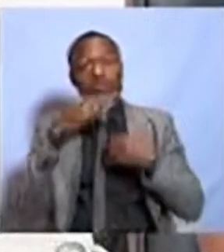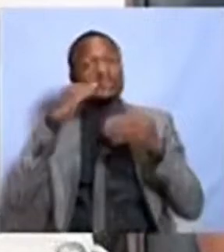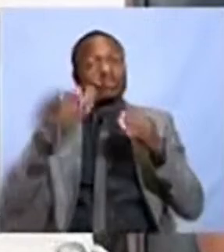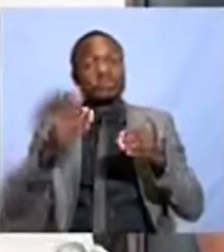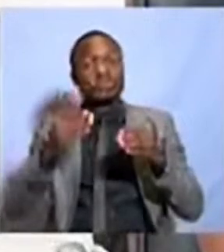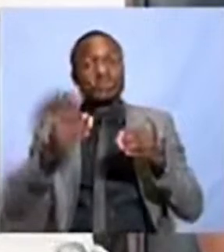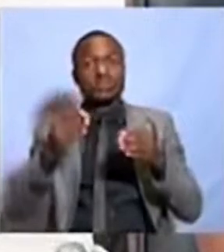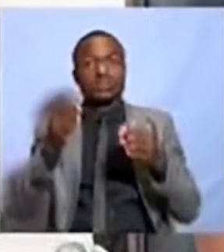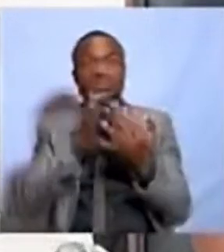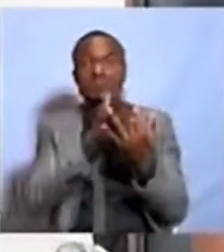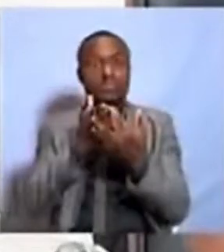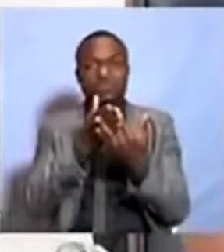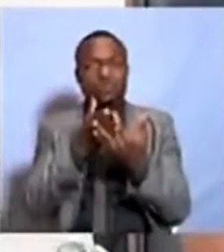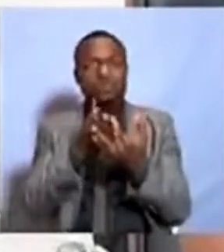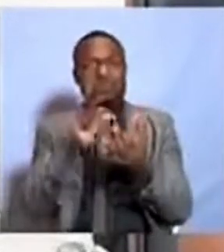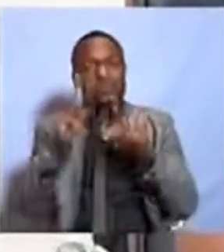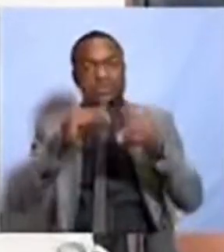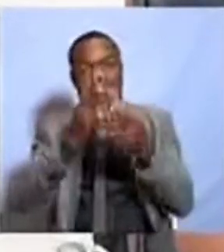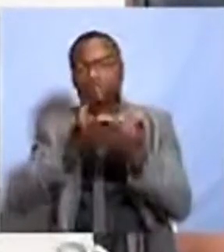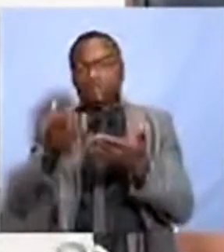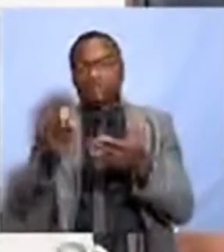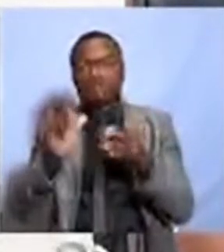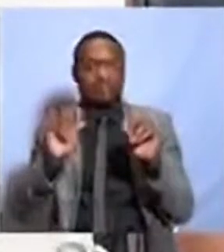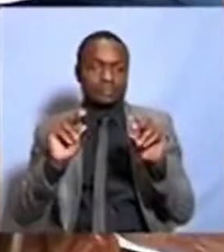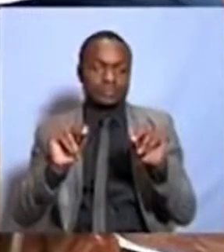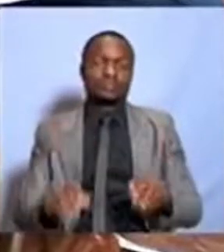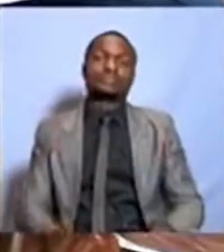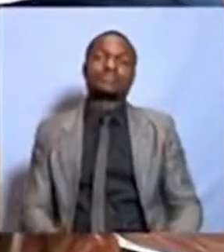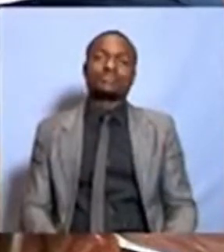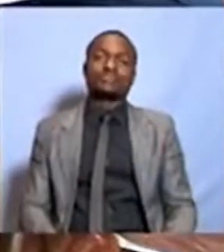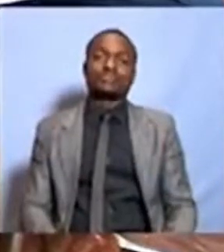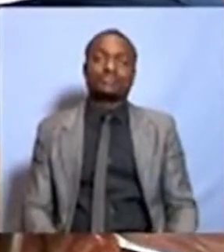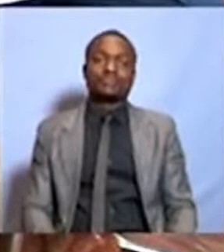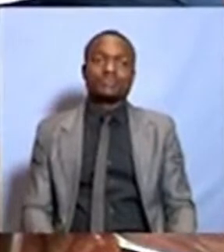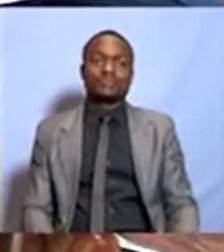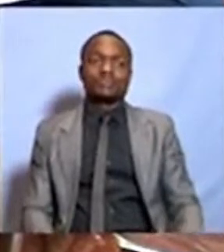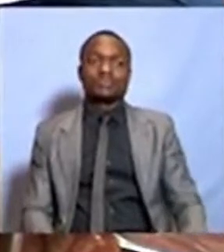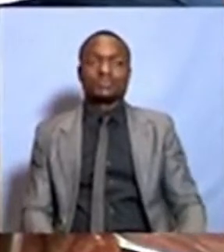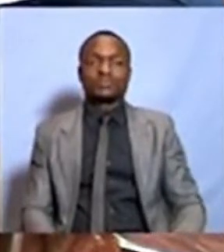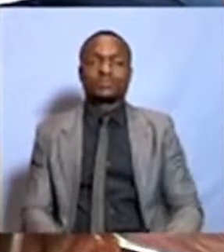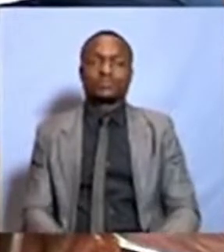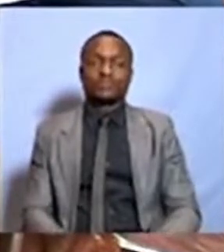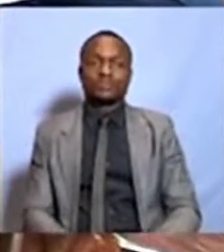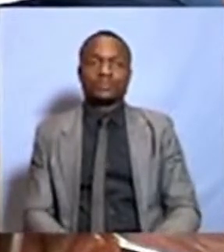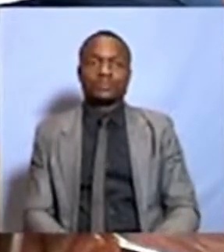consumer conversation. Okay. Thank you.